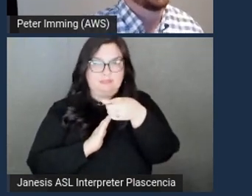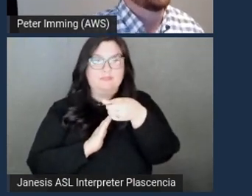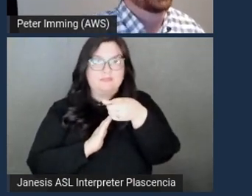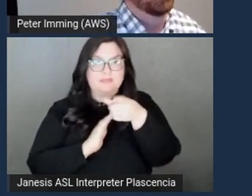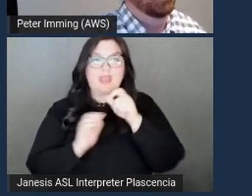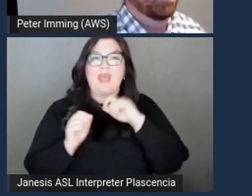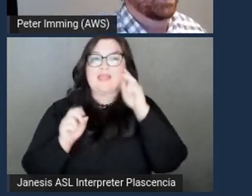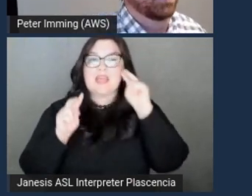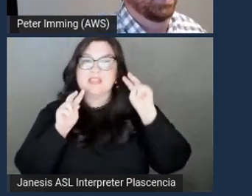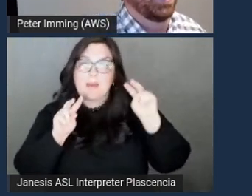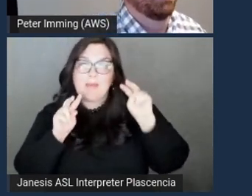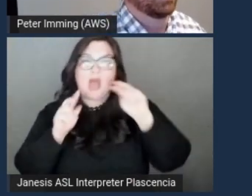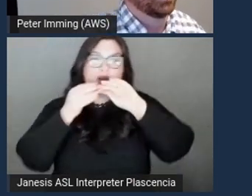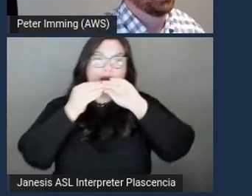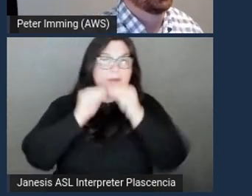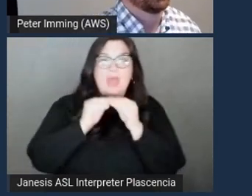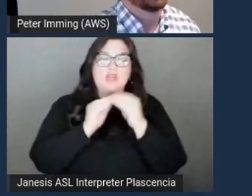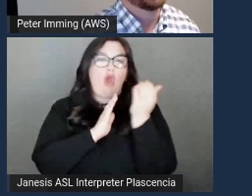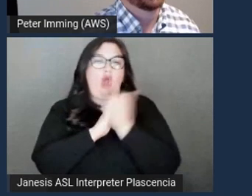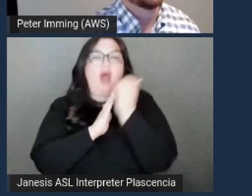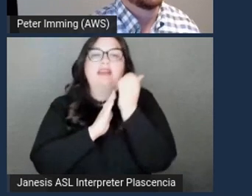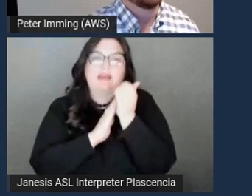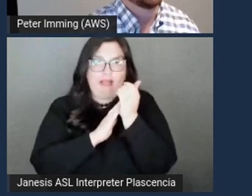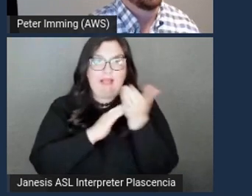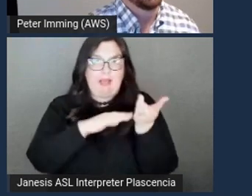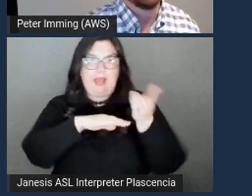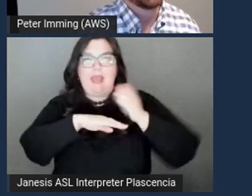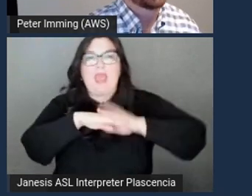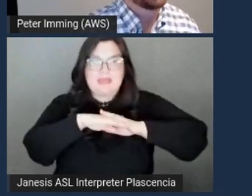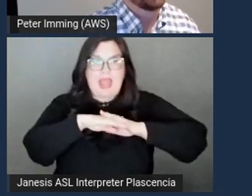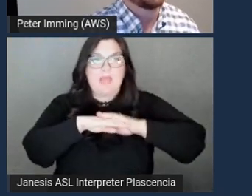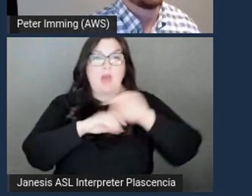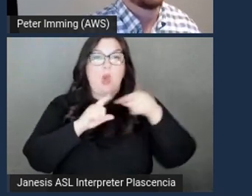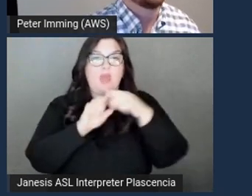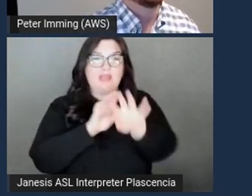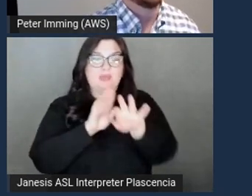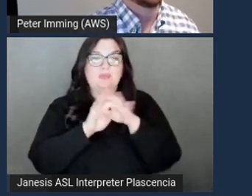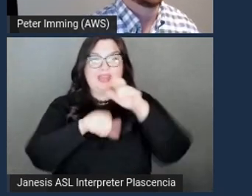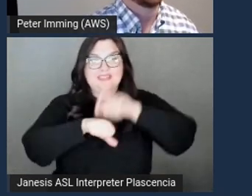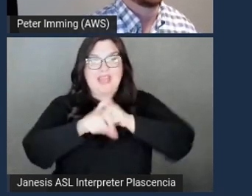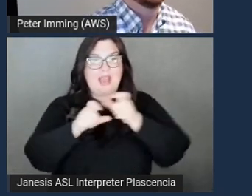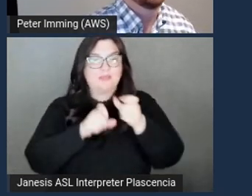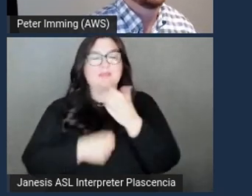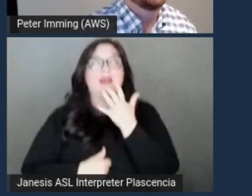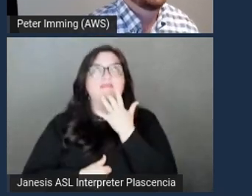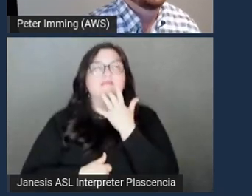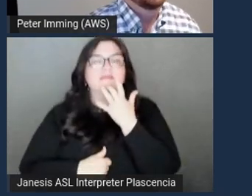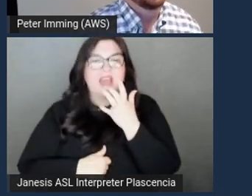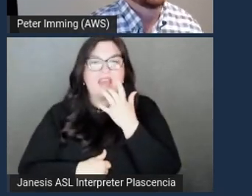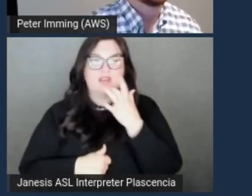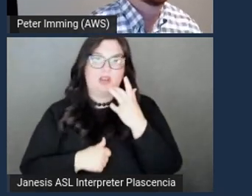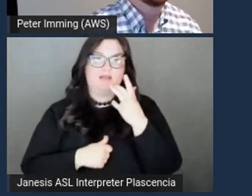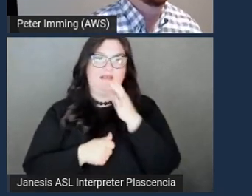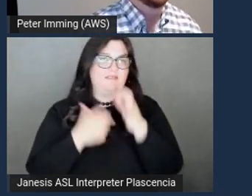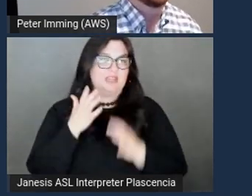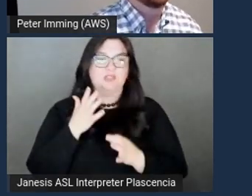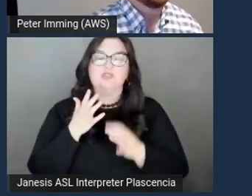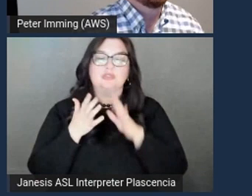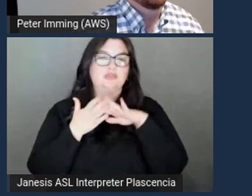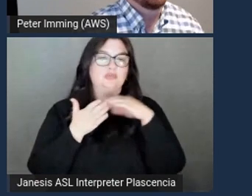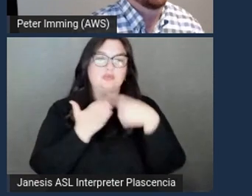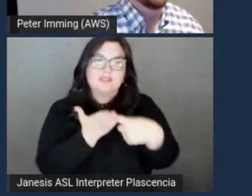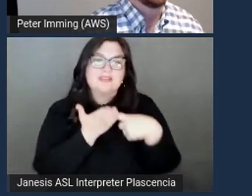monitoring and the metrics are automatically enabled when you choose replication time control. I love talking about it. It's one of my favorite features to talk about. It's just pretty